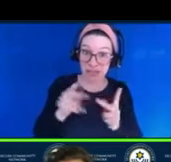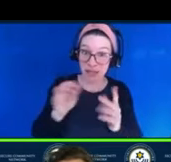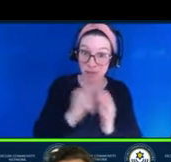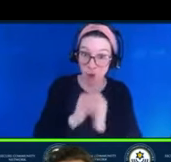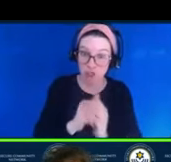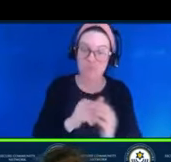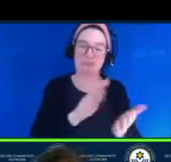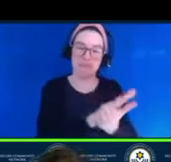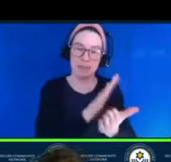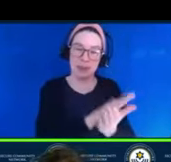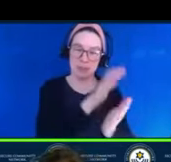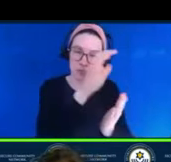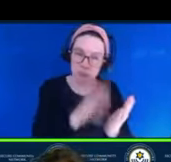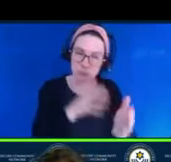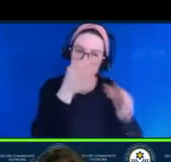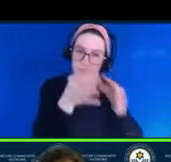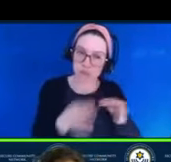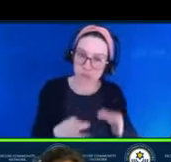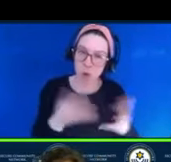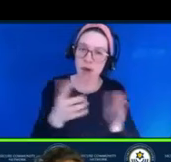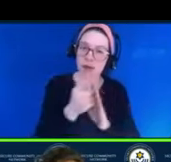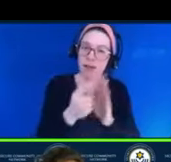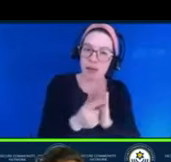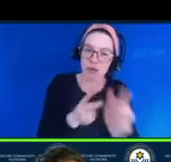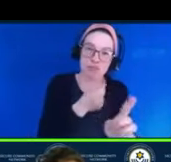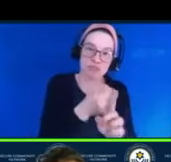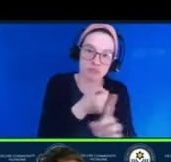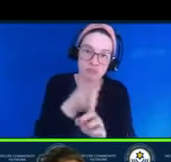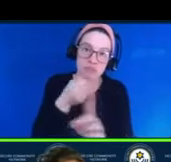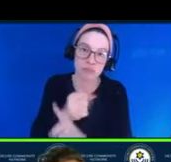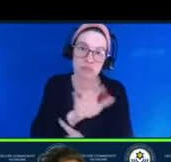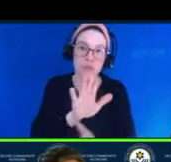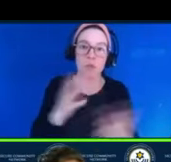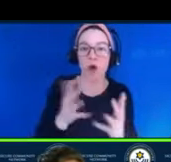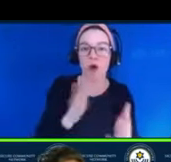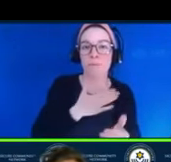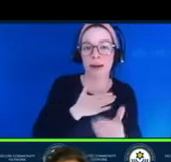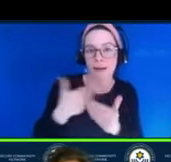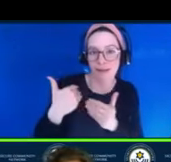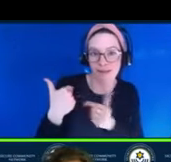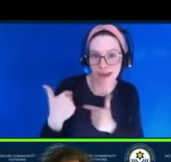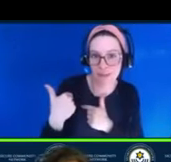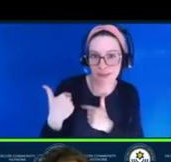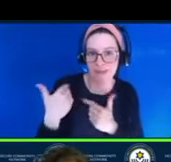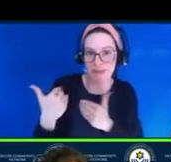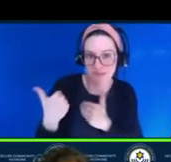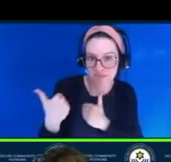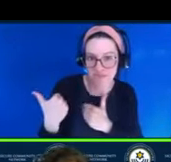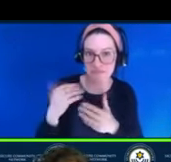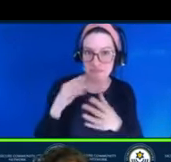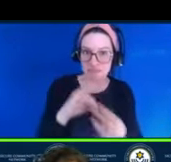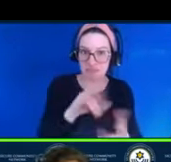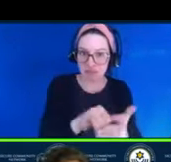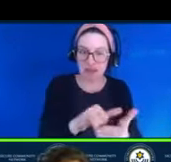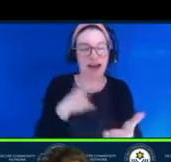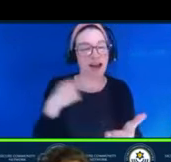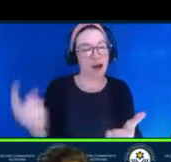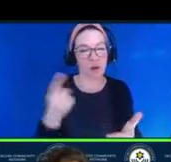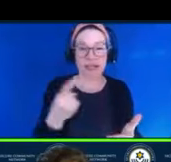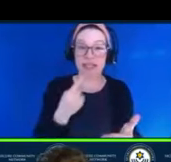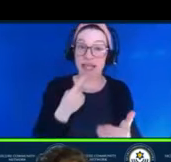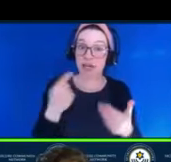into that. What are the legal ramifications of that? What are my liabilities with that? So I always say, you've been in one church or synagogue,